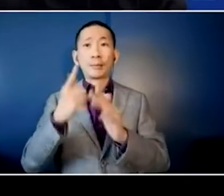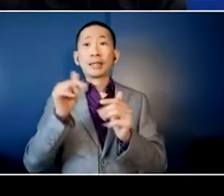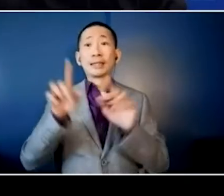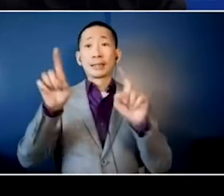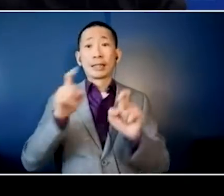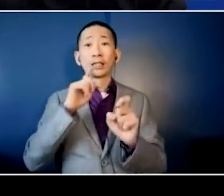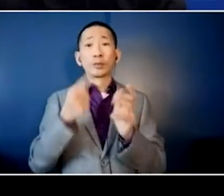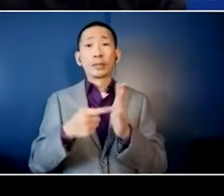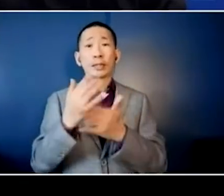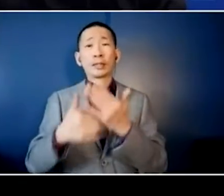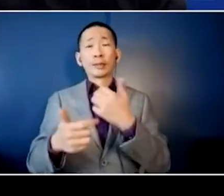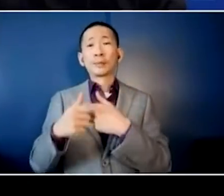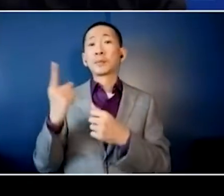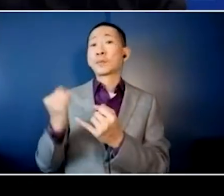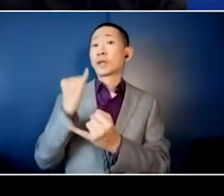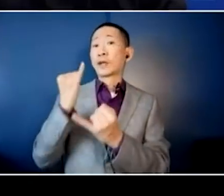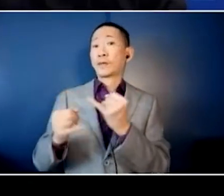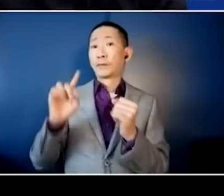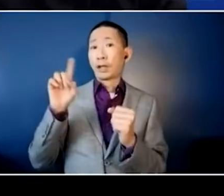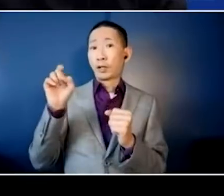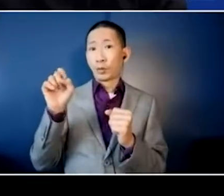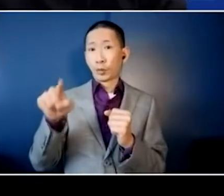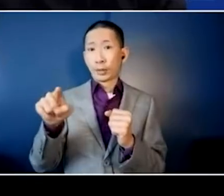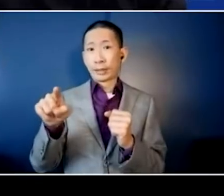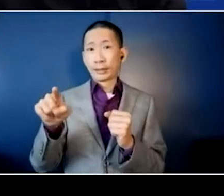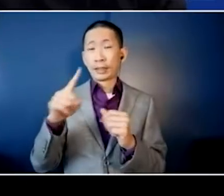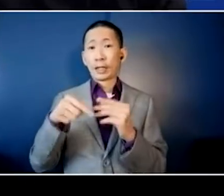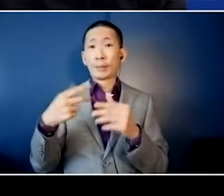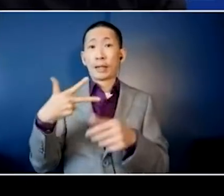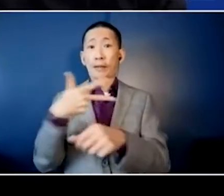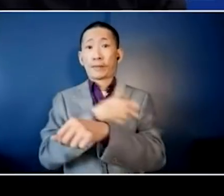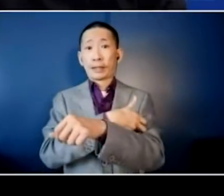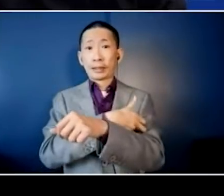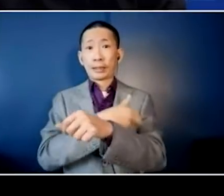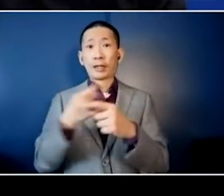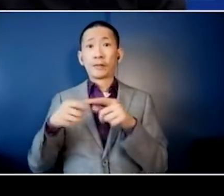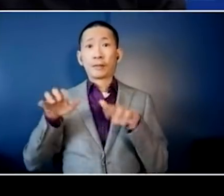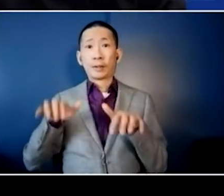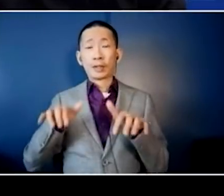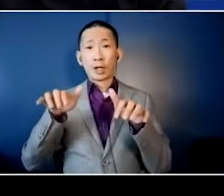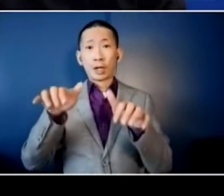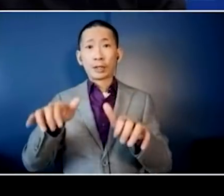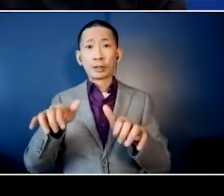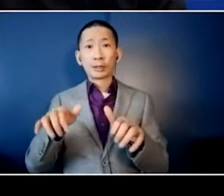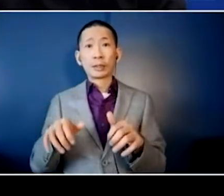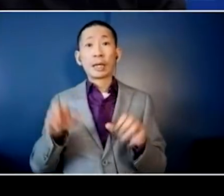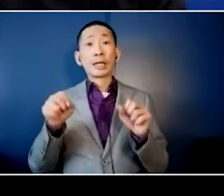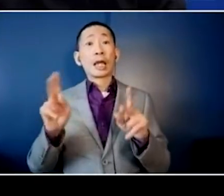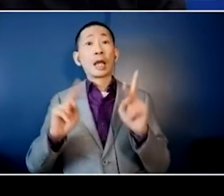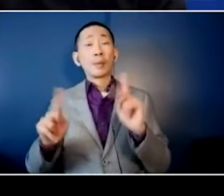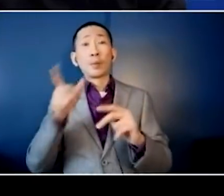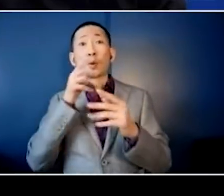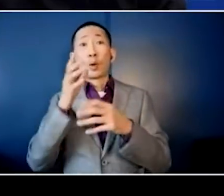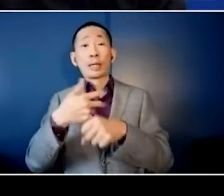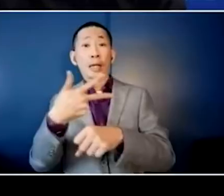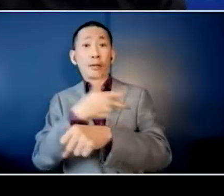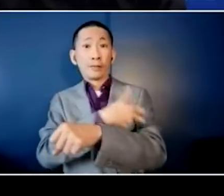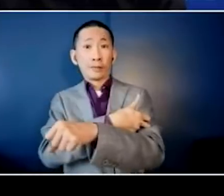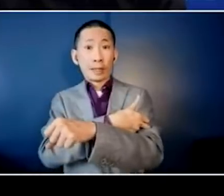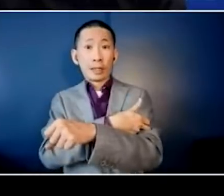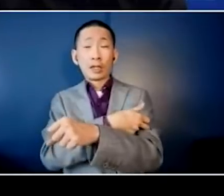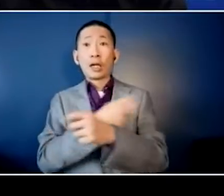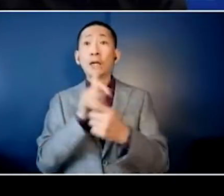Thanks. And one final question specifically about the vaccines from the audience, which is, can people who have been vaccinated feel safe in going